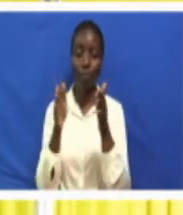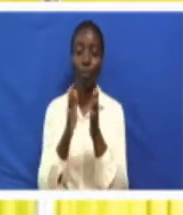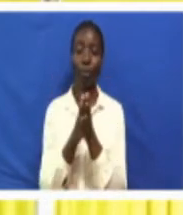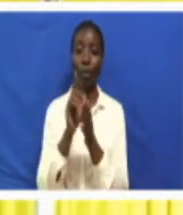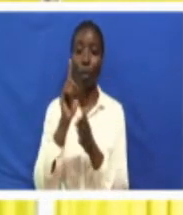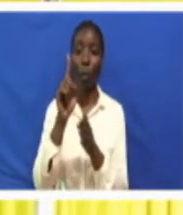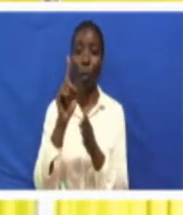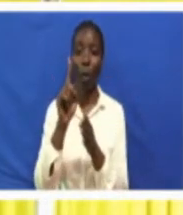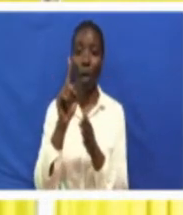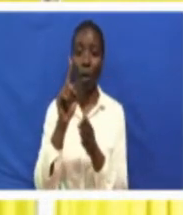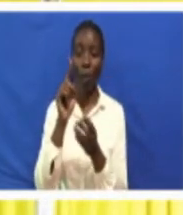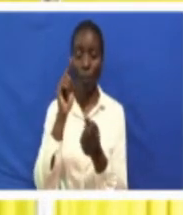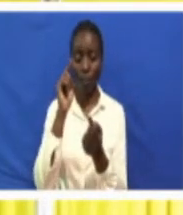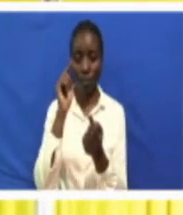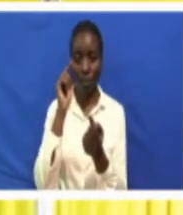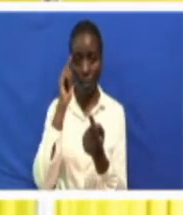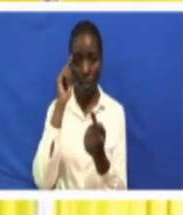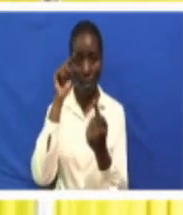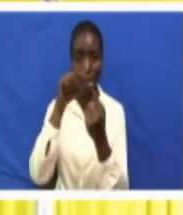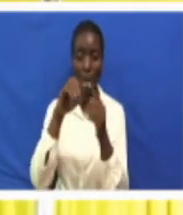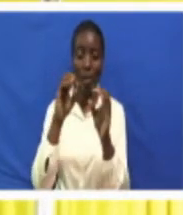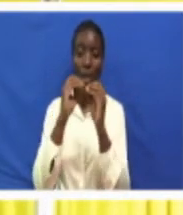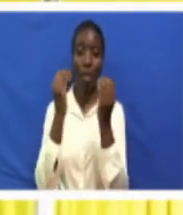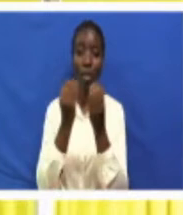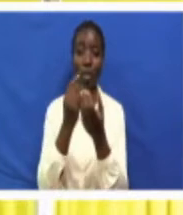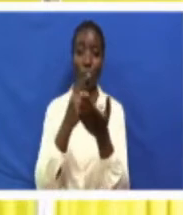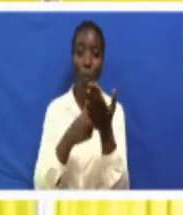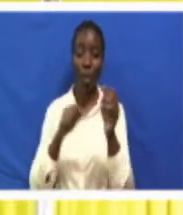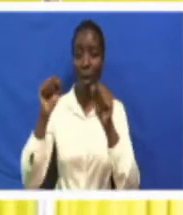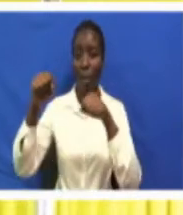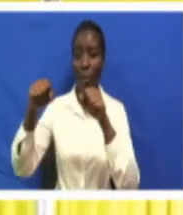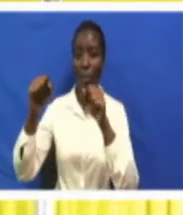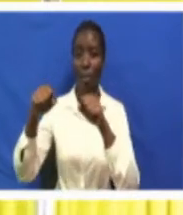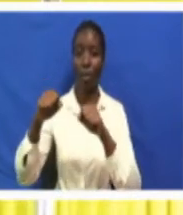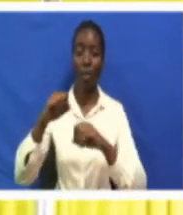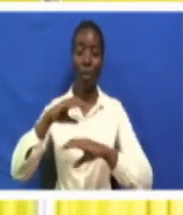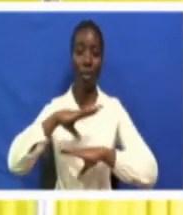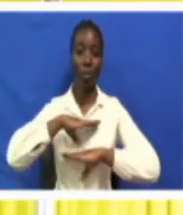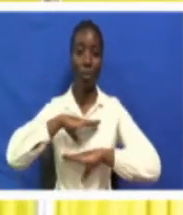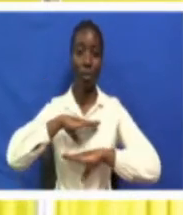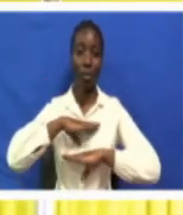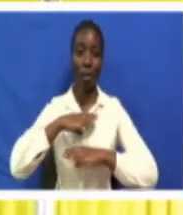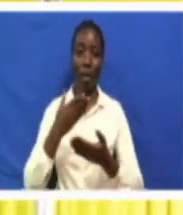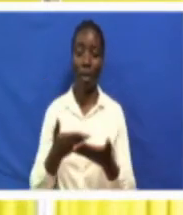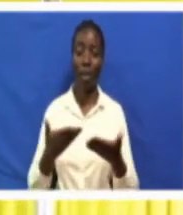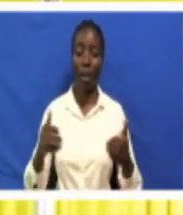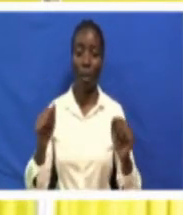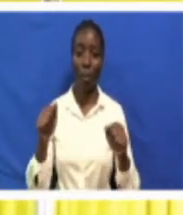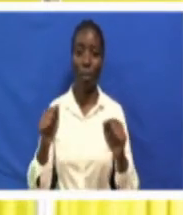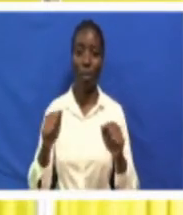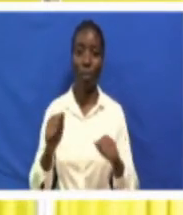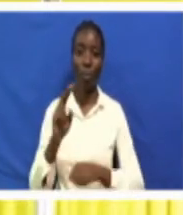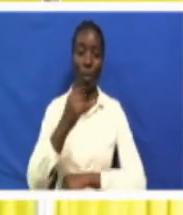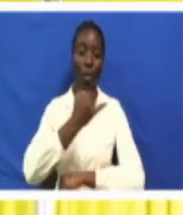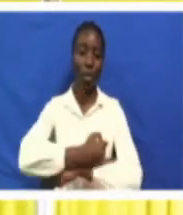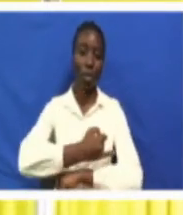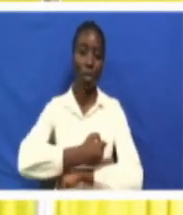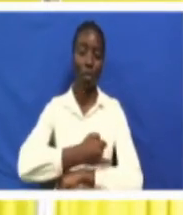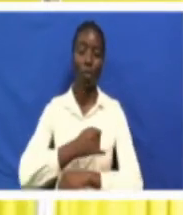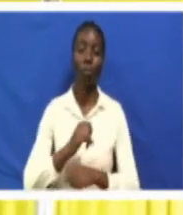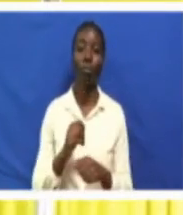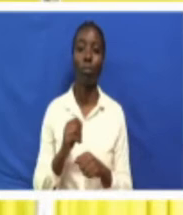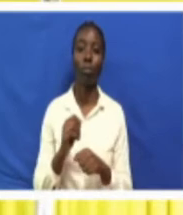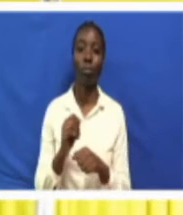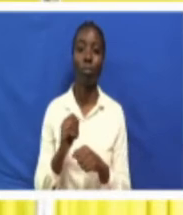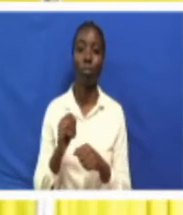one of the major concerns in any organization is the availability of sustainable resources to ensure the institution meets its